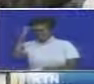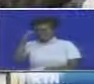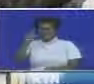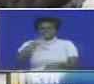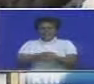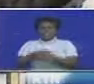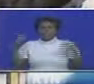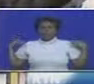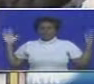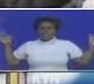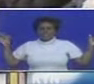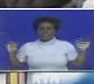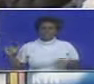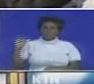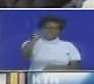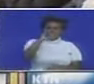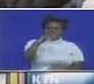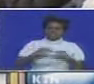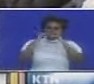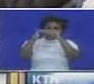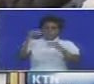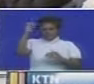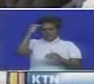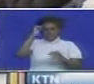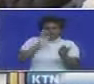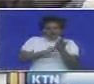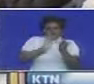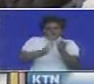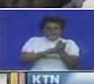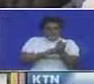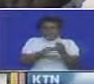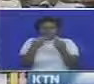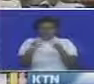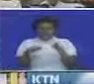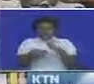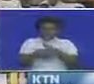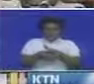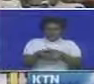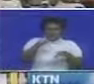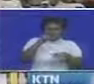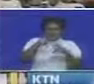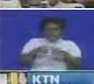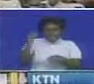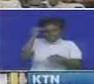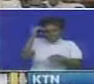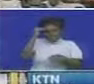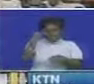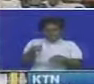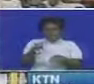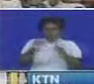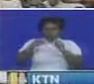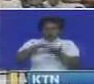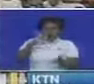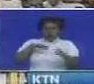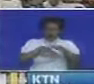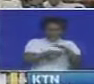fly to the next level of education. Upon the commencement of the free primary education in 2003, education became more accessible to